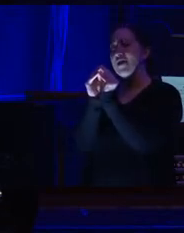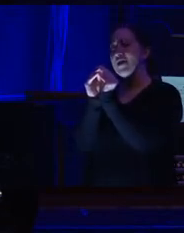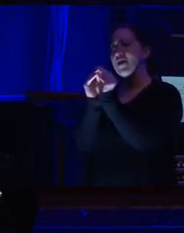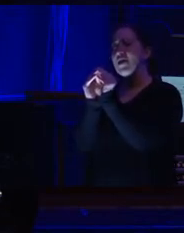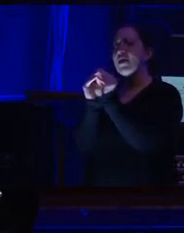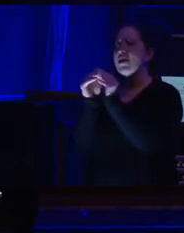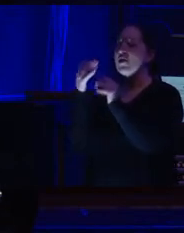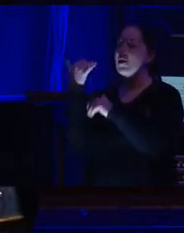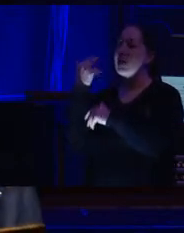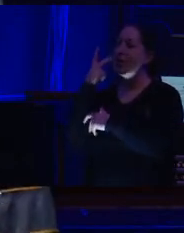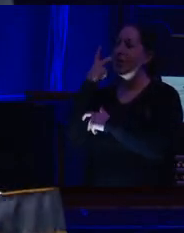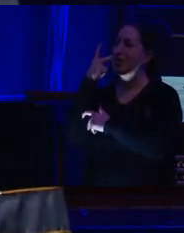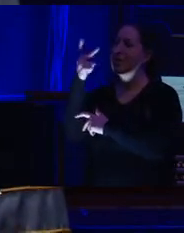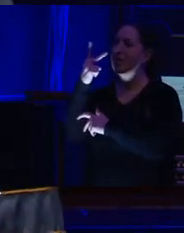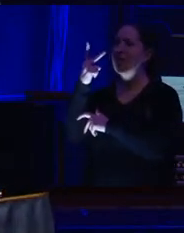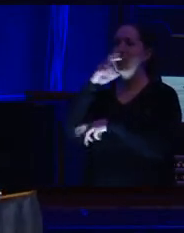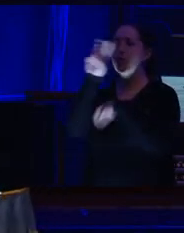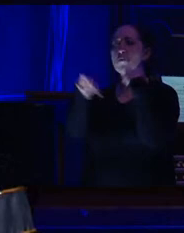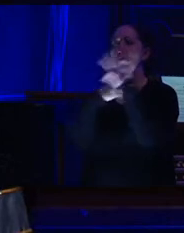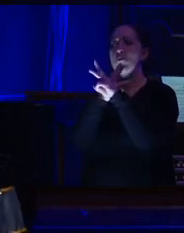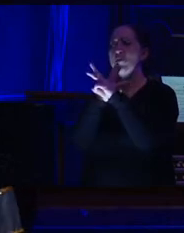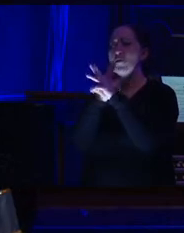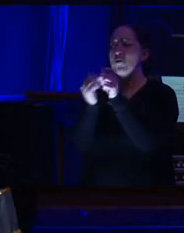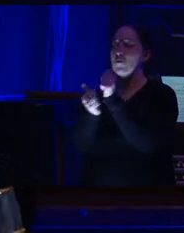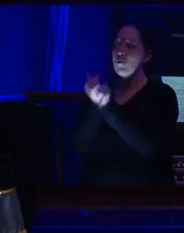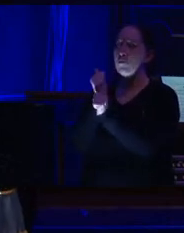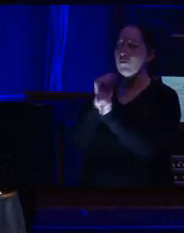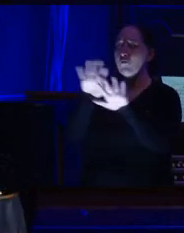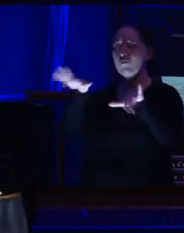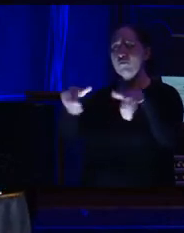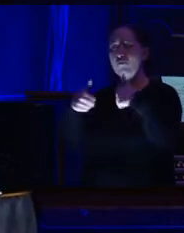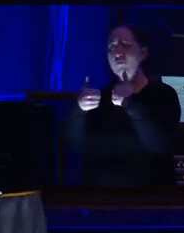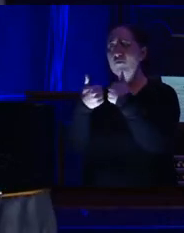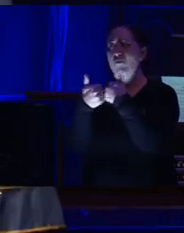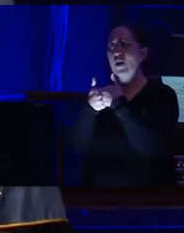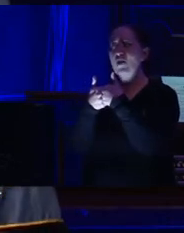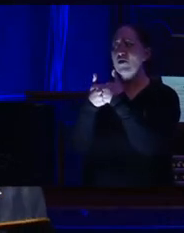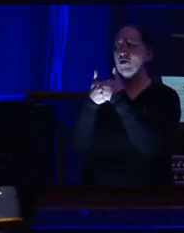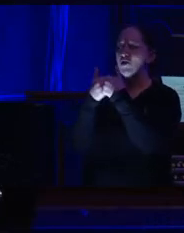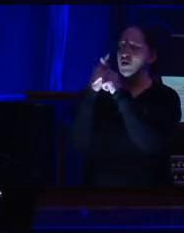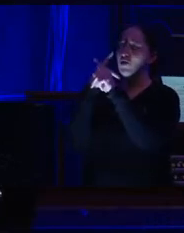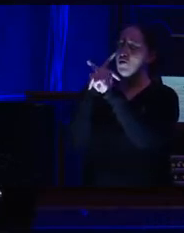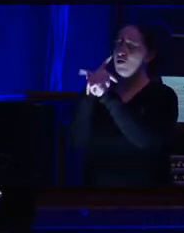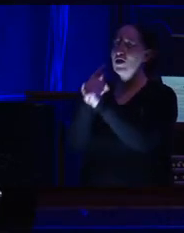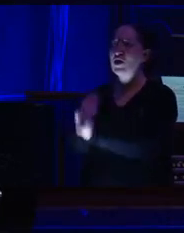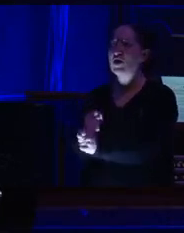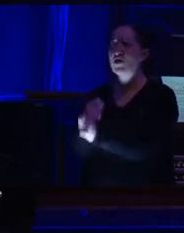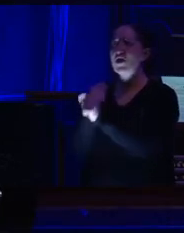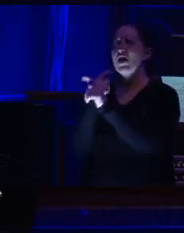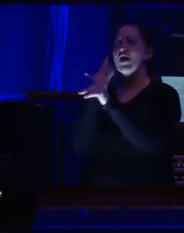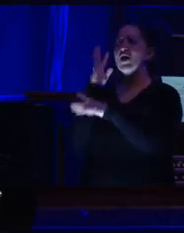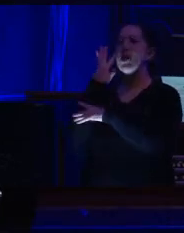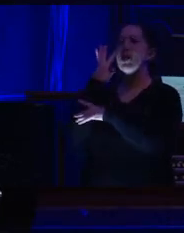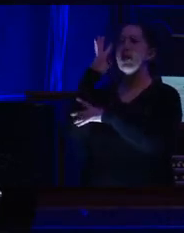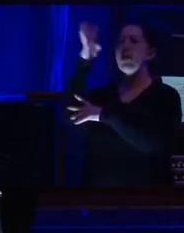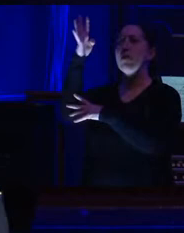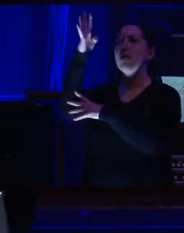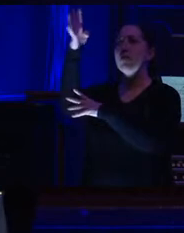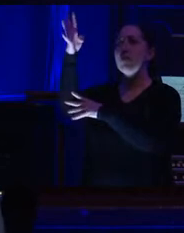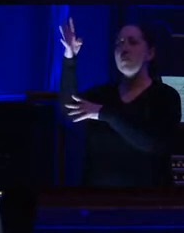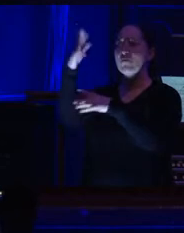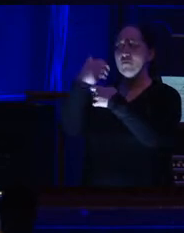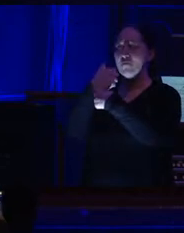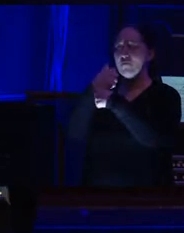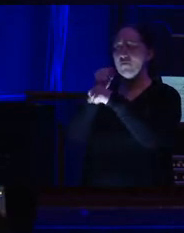most pressing challenges, live our best traditions as a university, and create a future beyond our